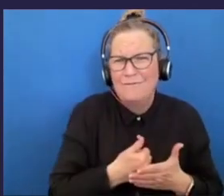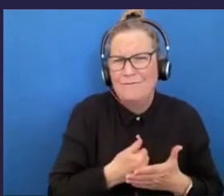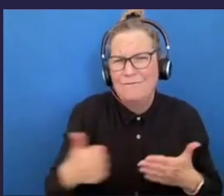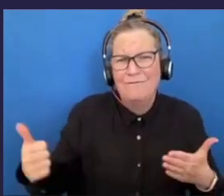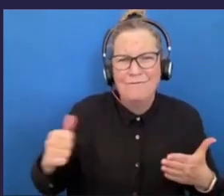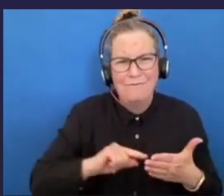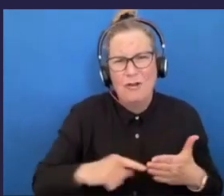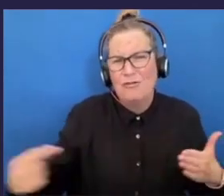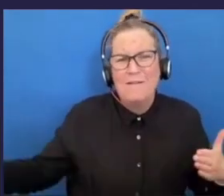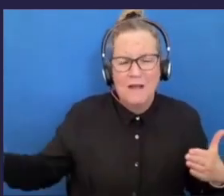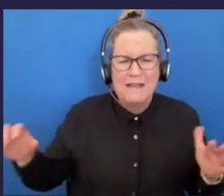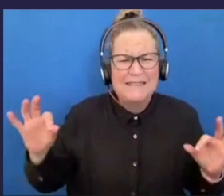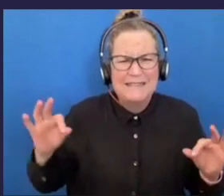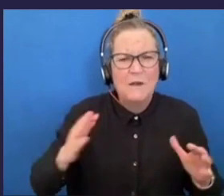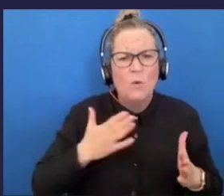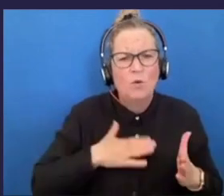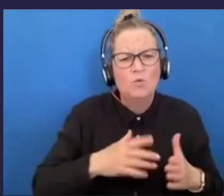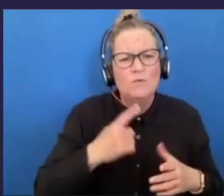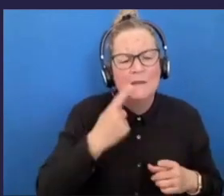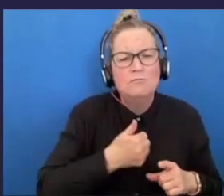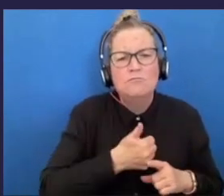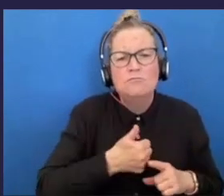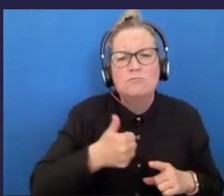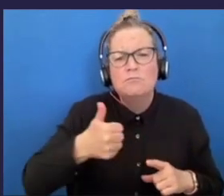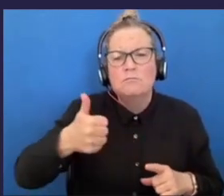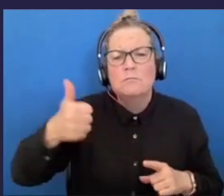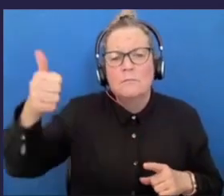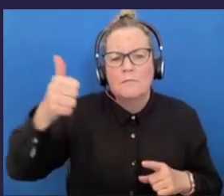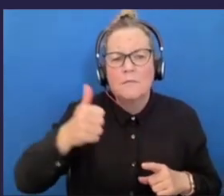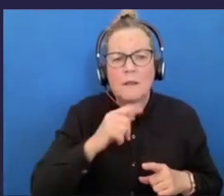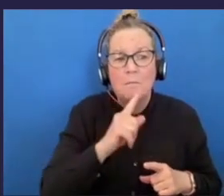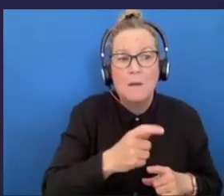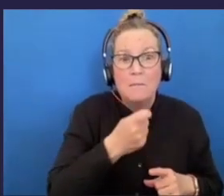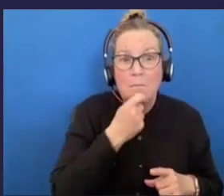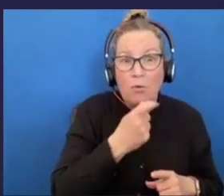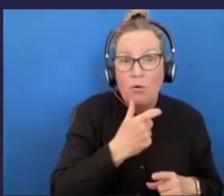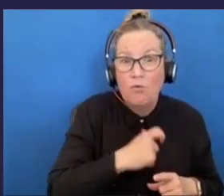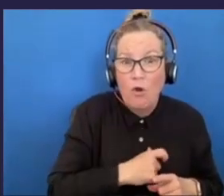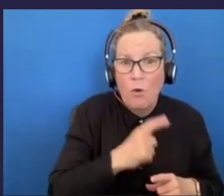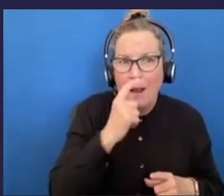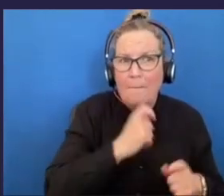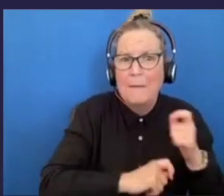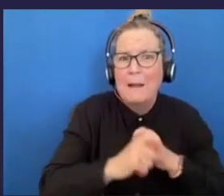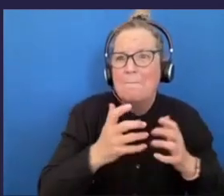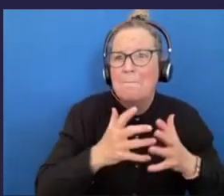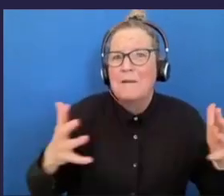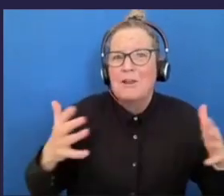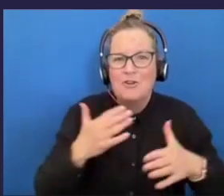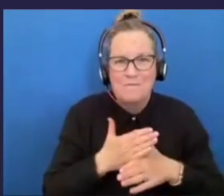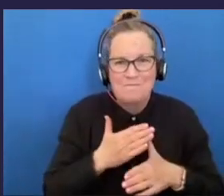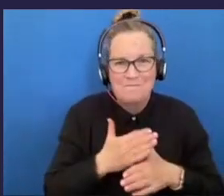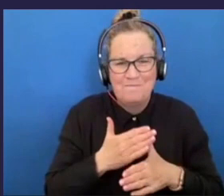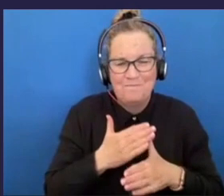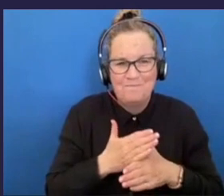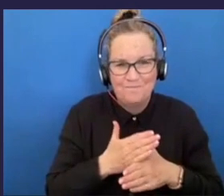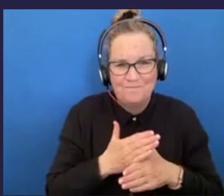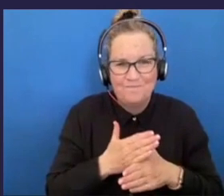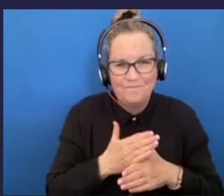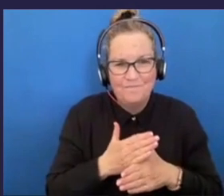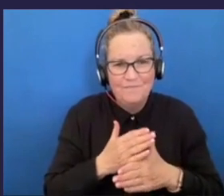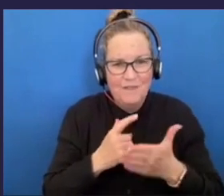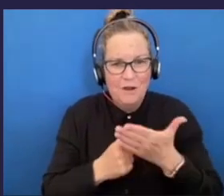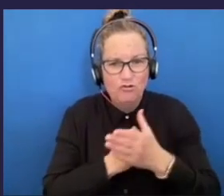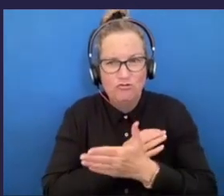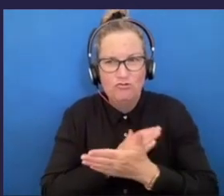see some kind of progression, but often small little roles can open up to big roles. And so I think back to Rach, and she did a